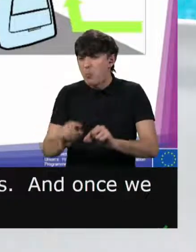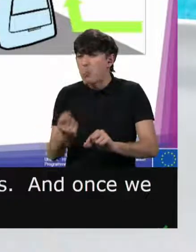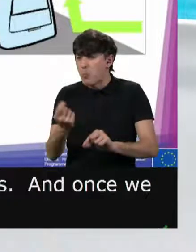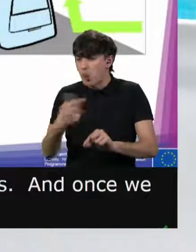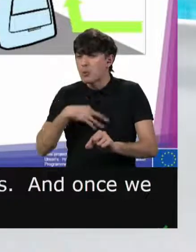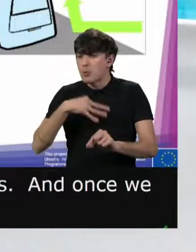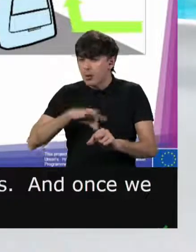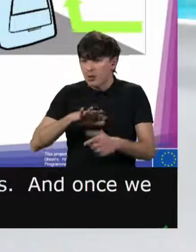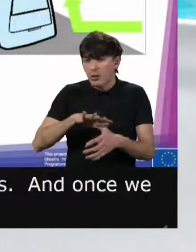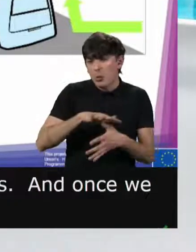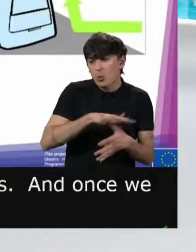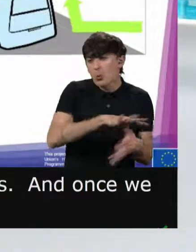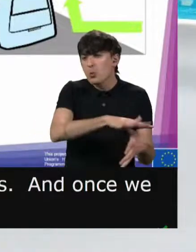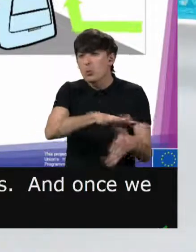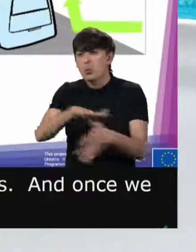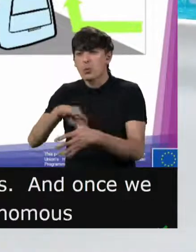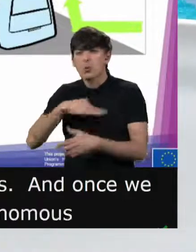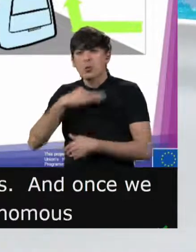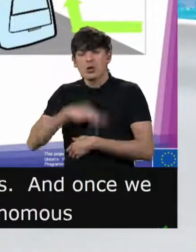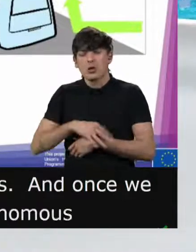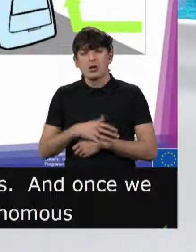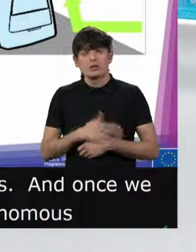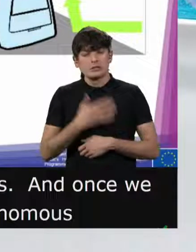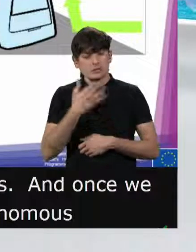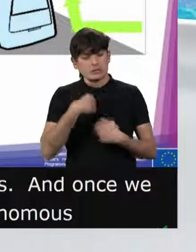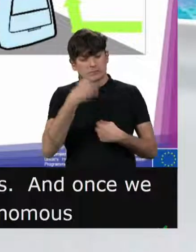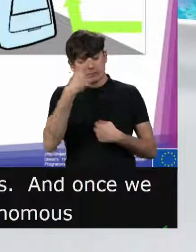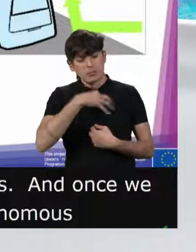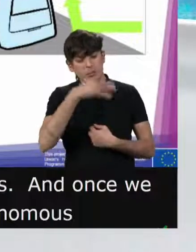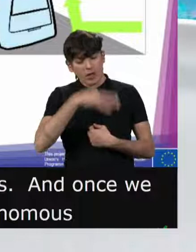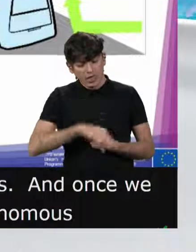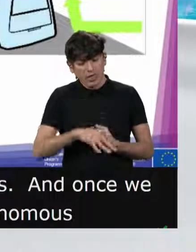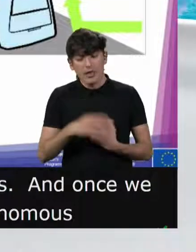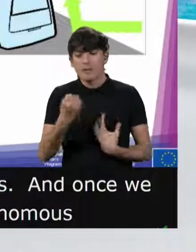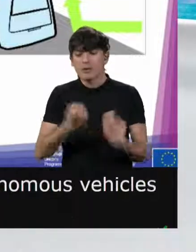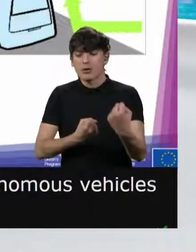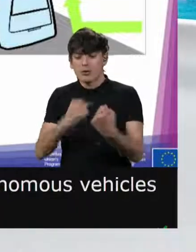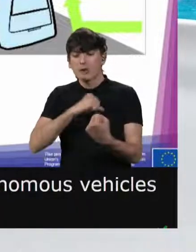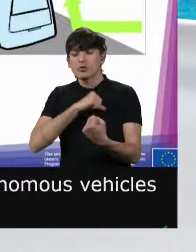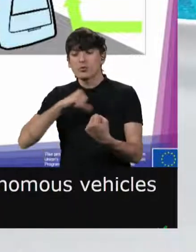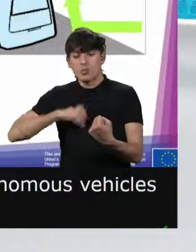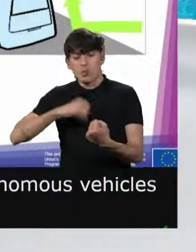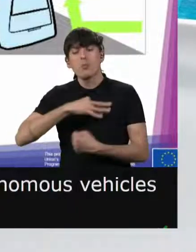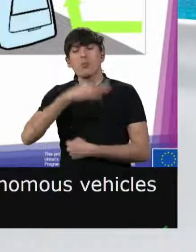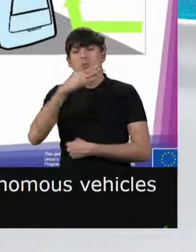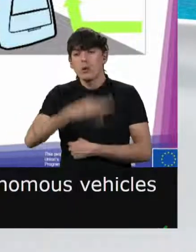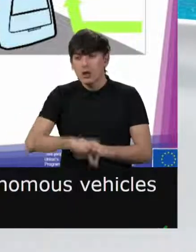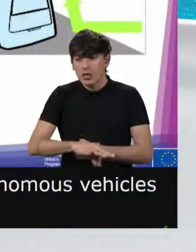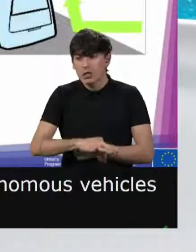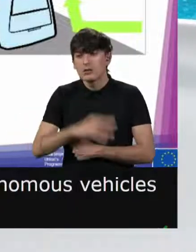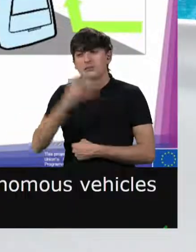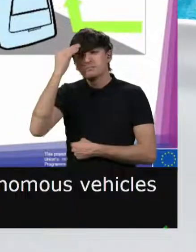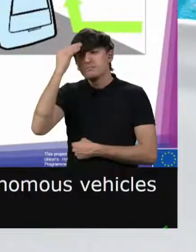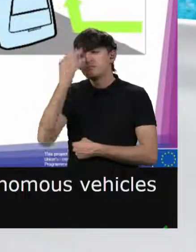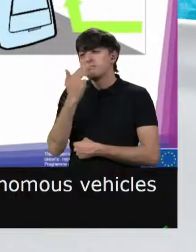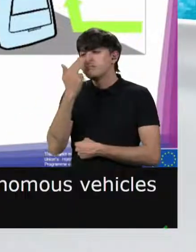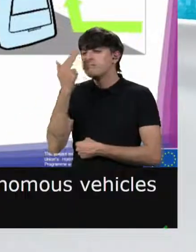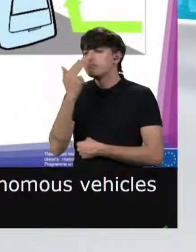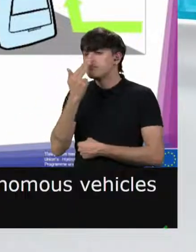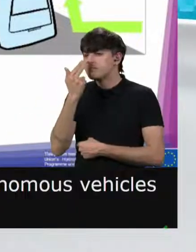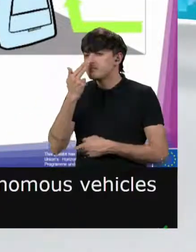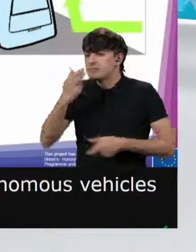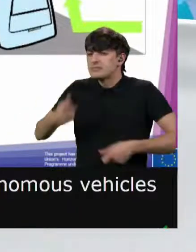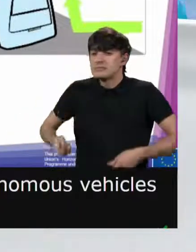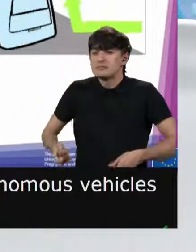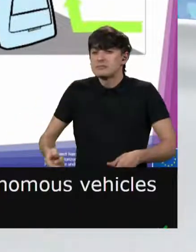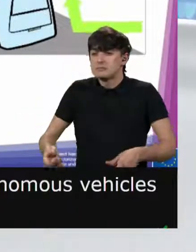know that autonomous vehicles are possible, things become quite interesting. Because vehicles